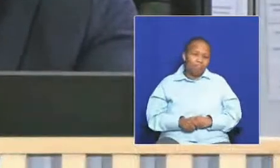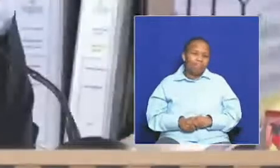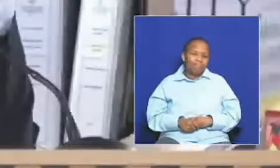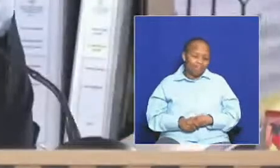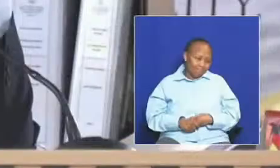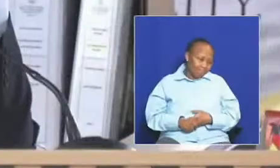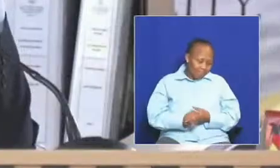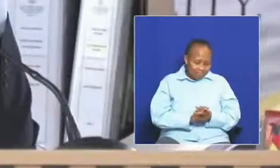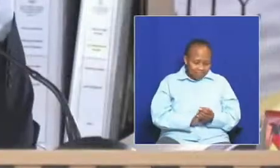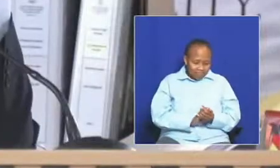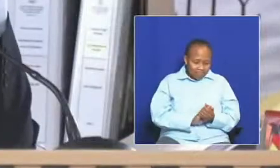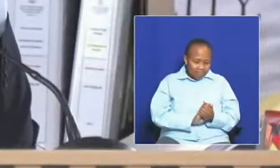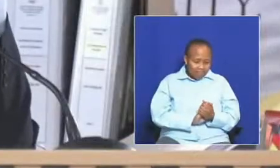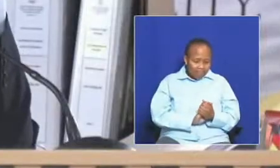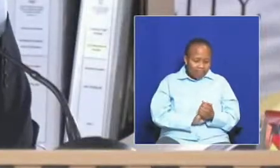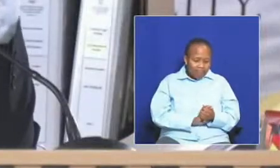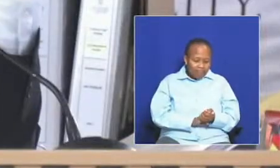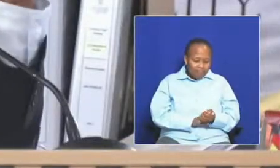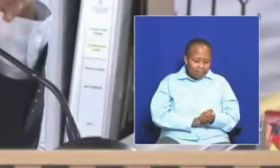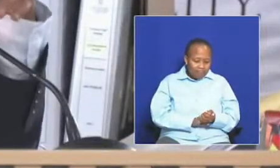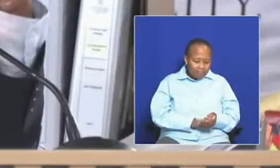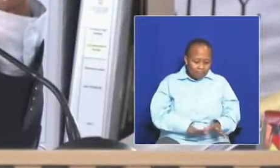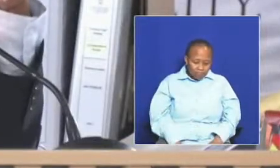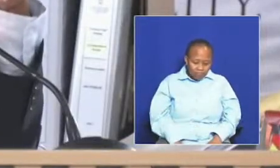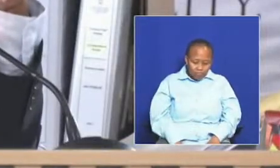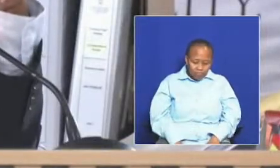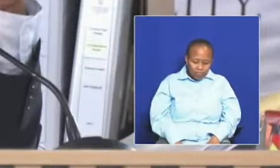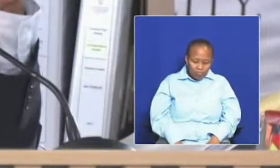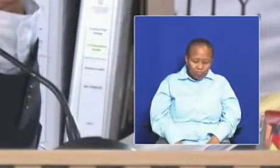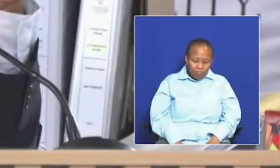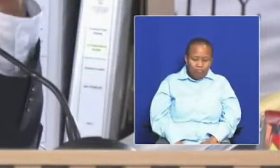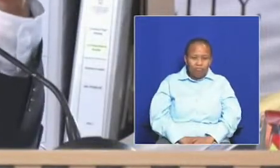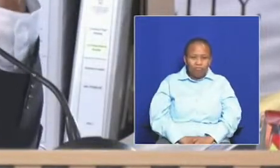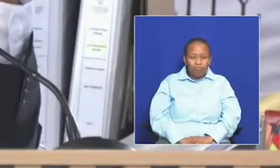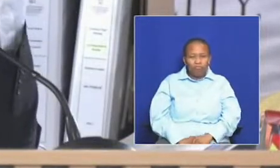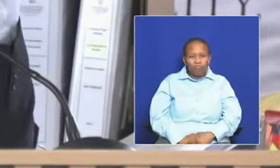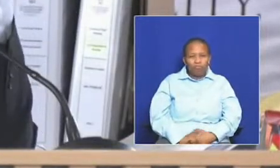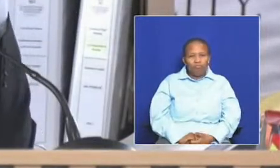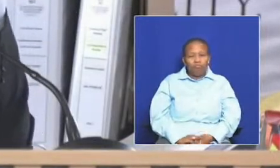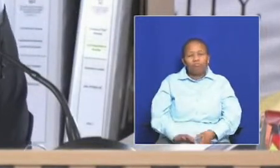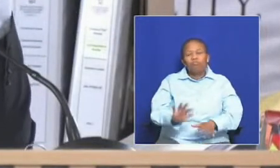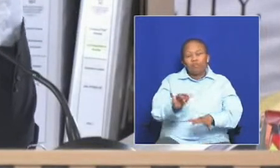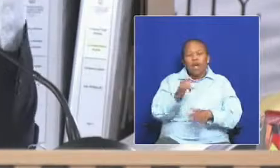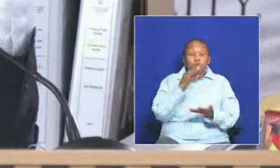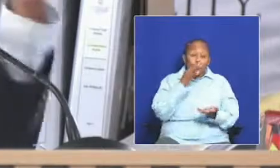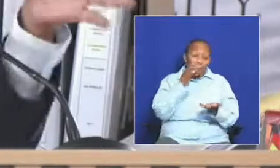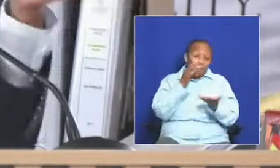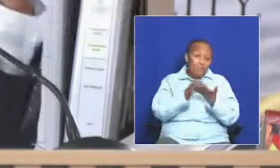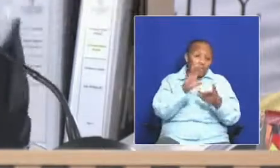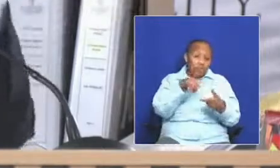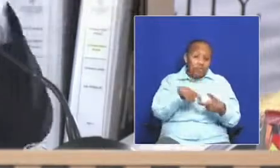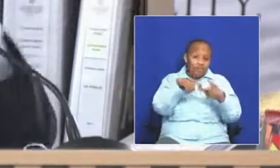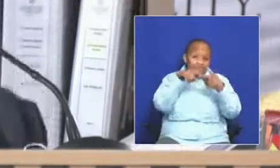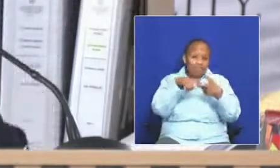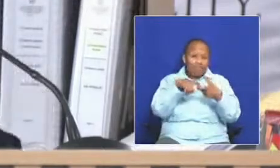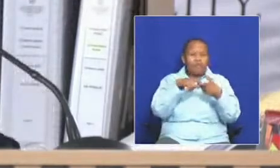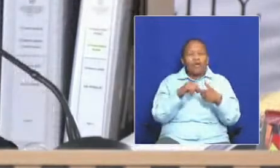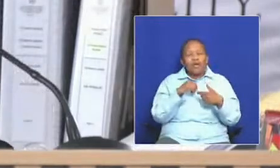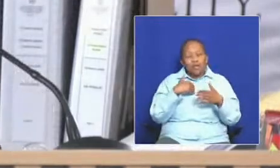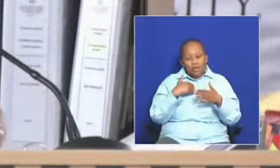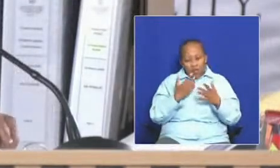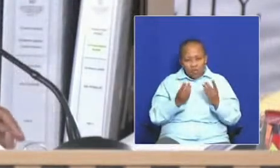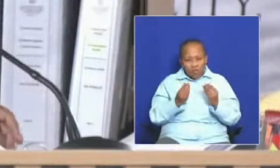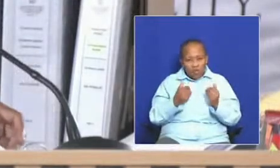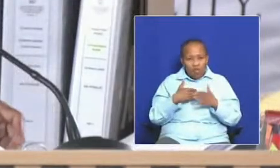No, that I was going to propose perhaps that we park it so that we can sort out these issues during the lunch adjournment. And just